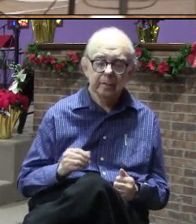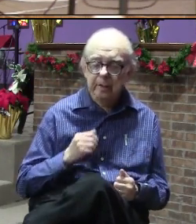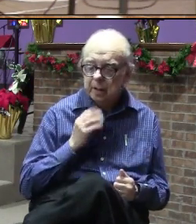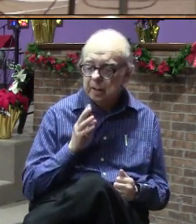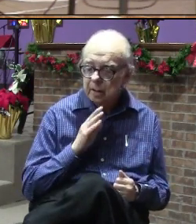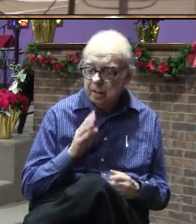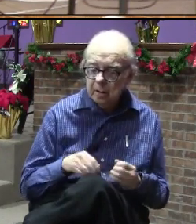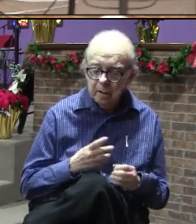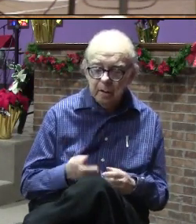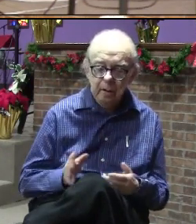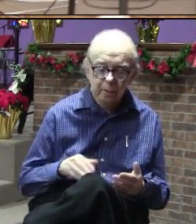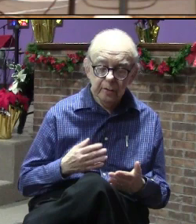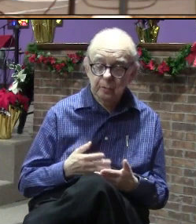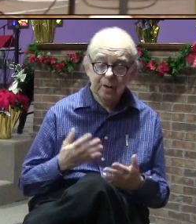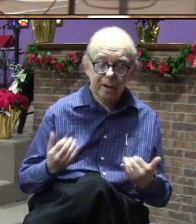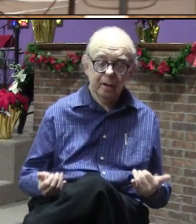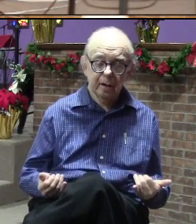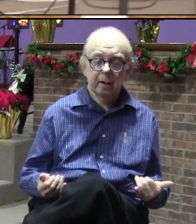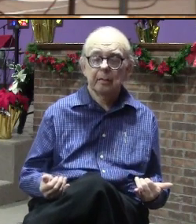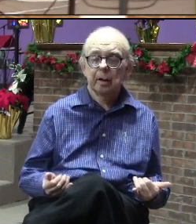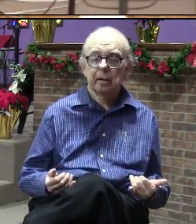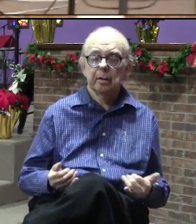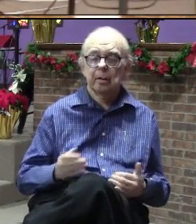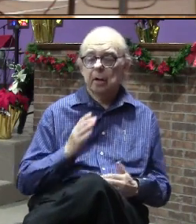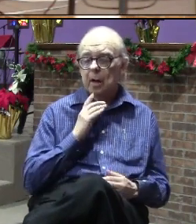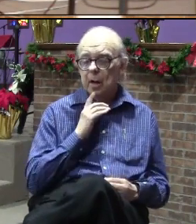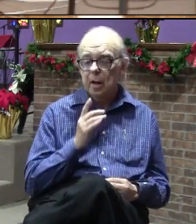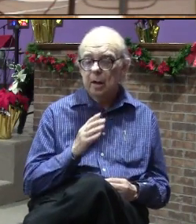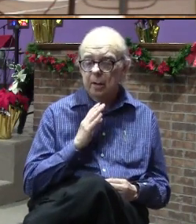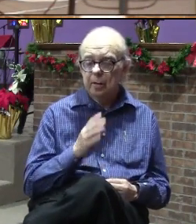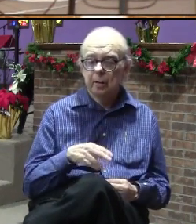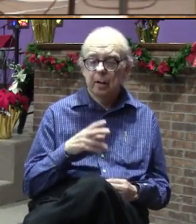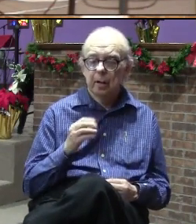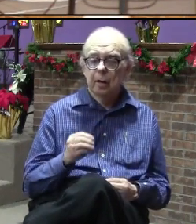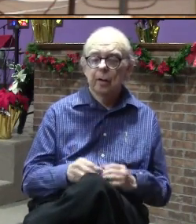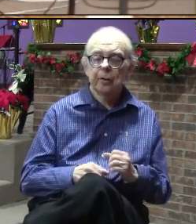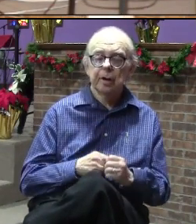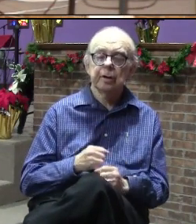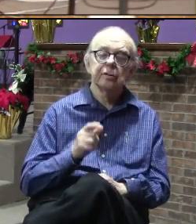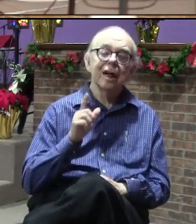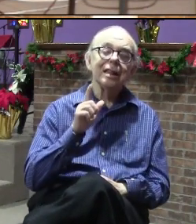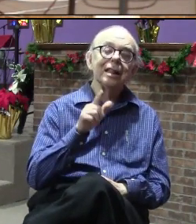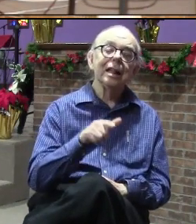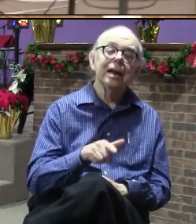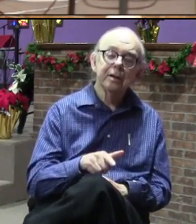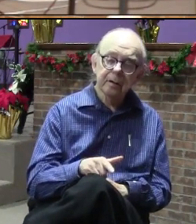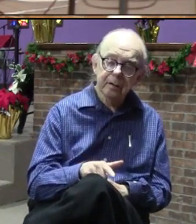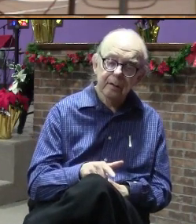talking about when he's born now. We're talking about 30 years later.